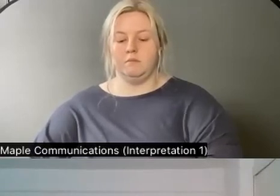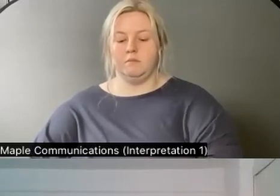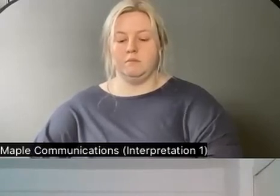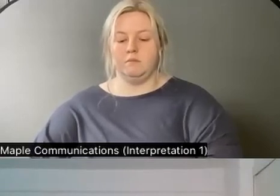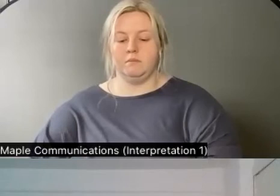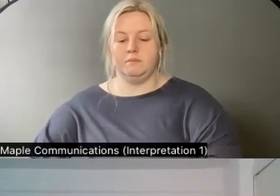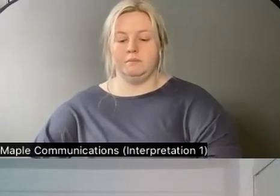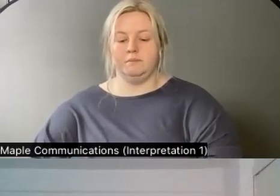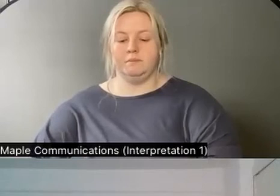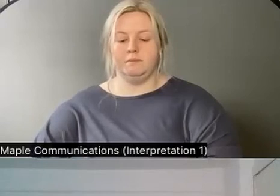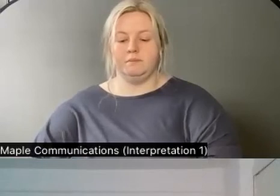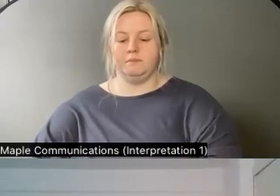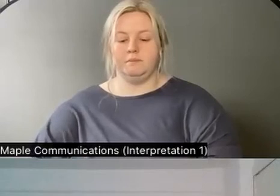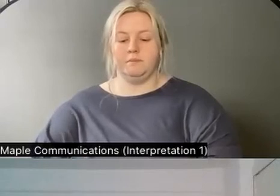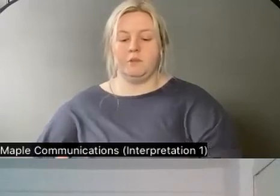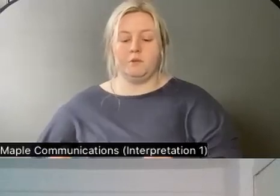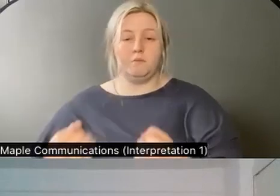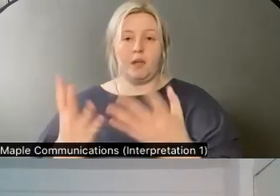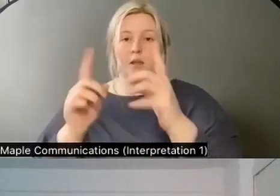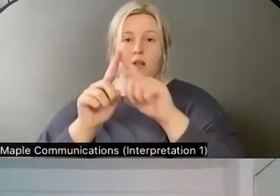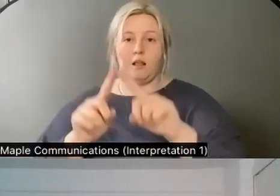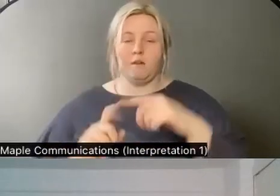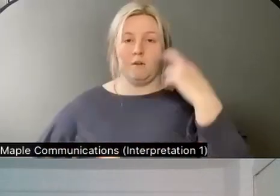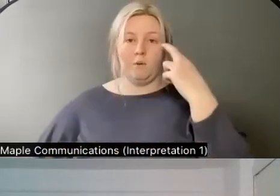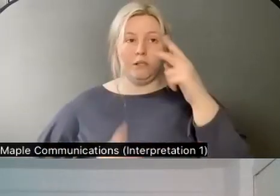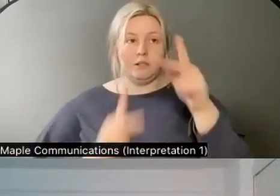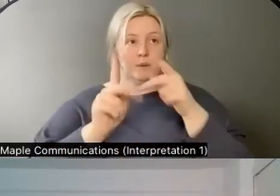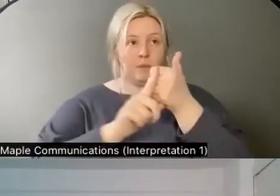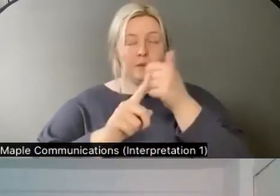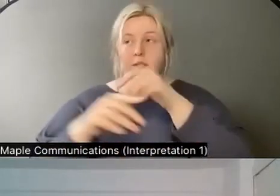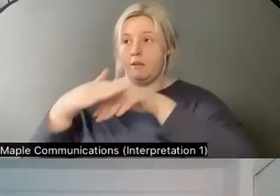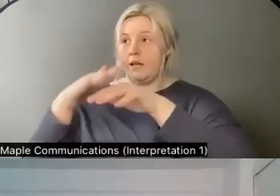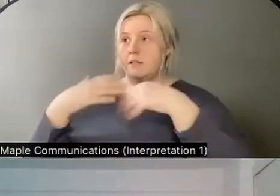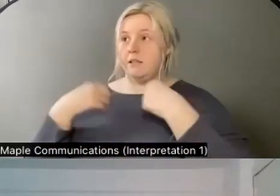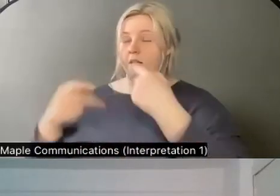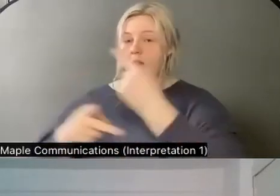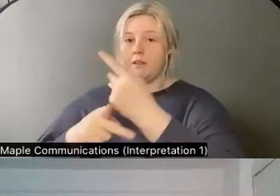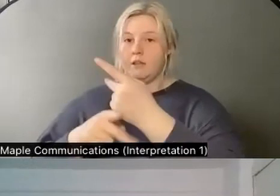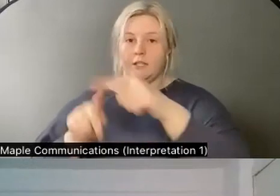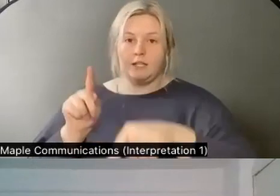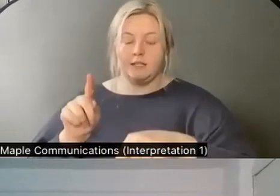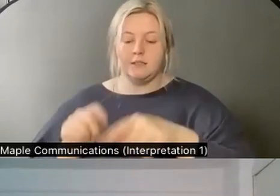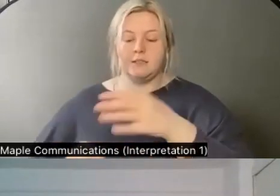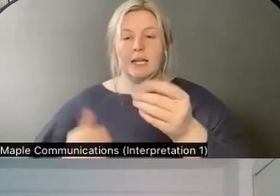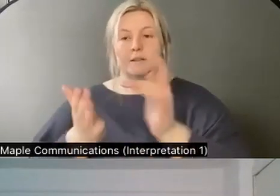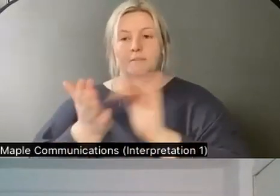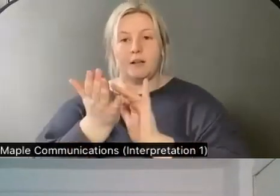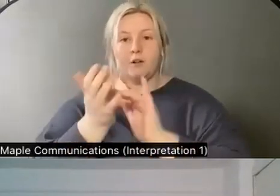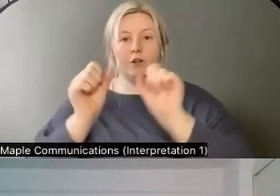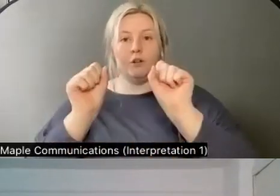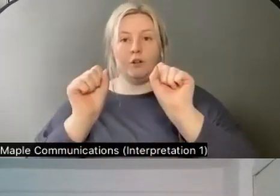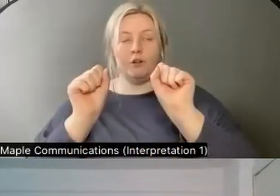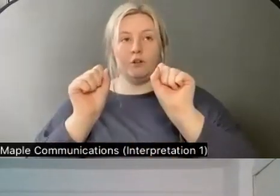people can't get healthcare, and medical ableism from one end to the